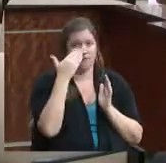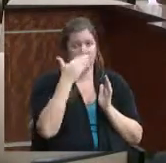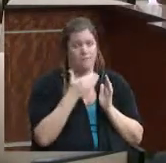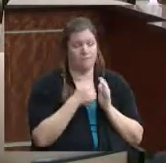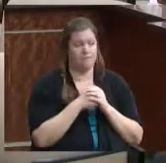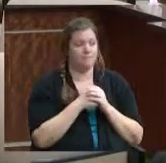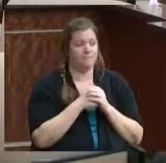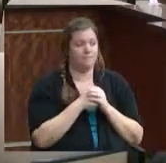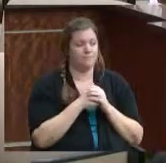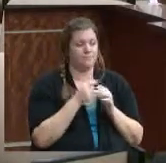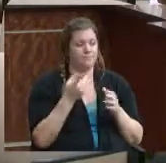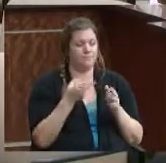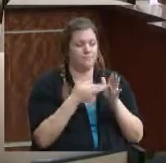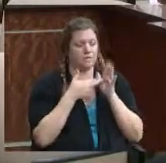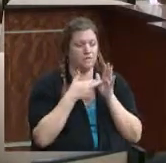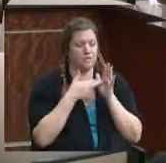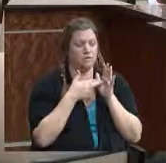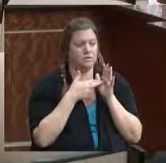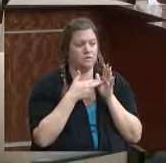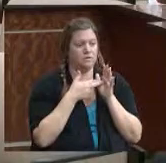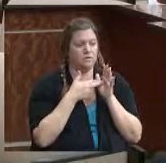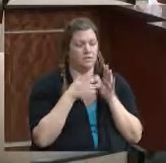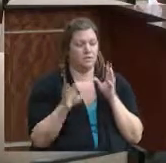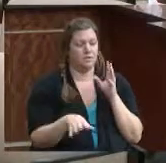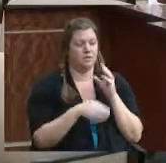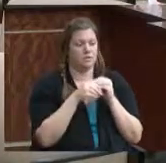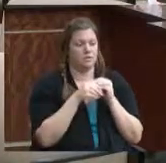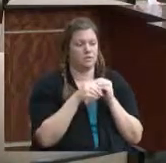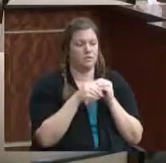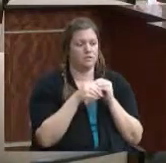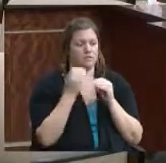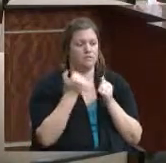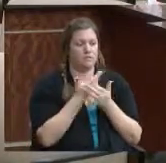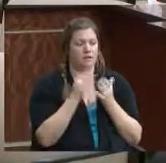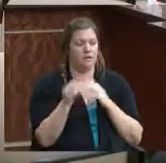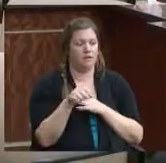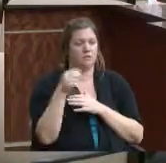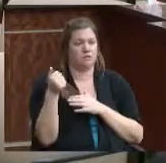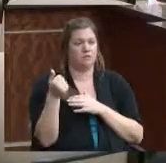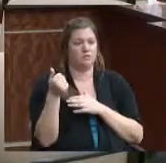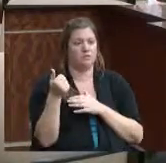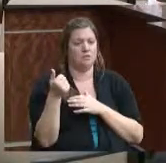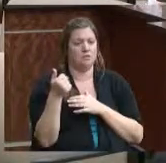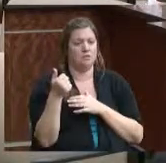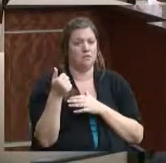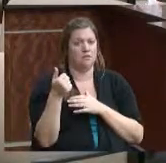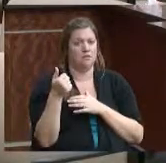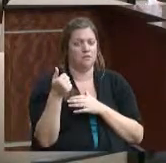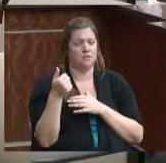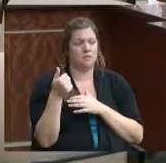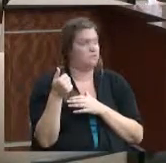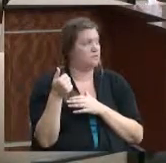now. To require a rendering of, in addition to everything else,